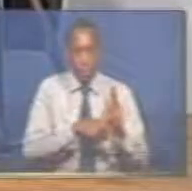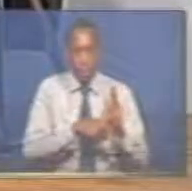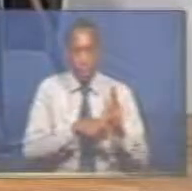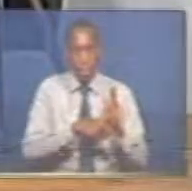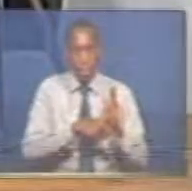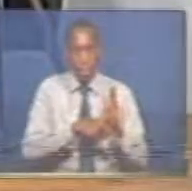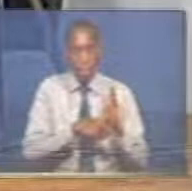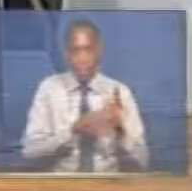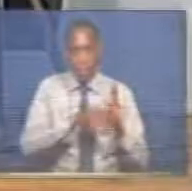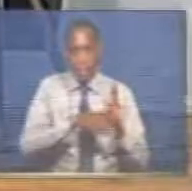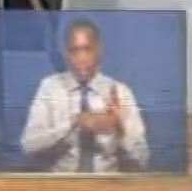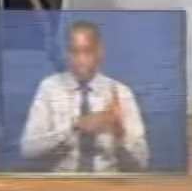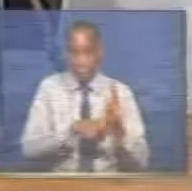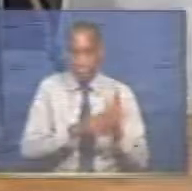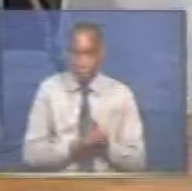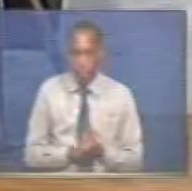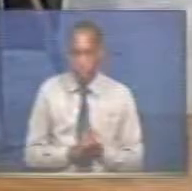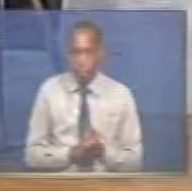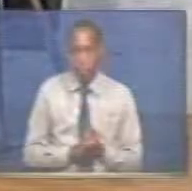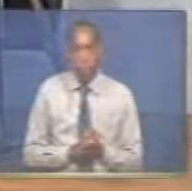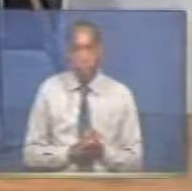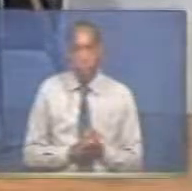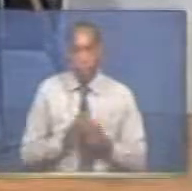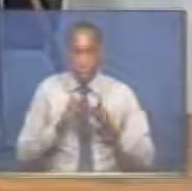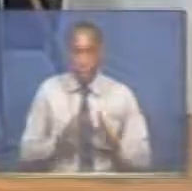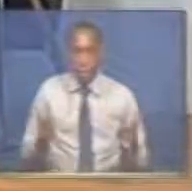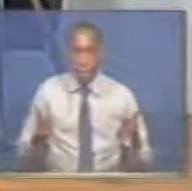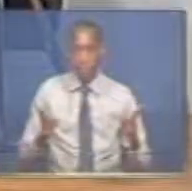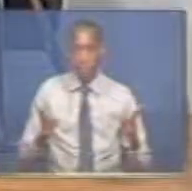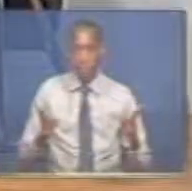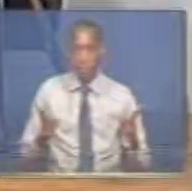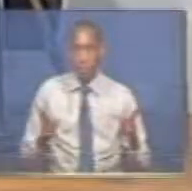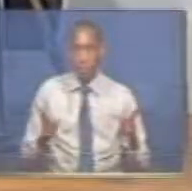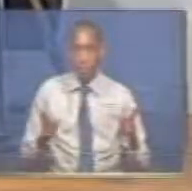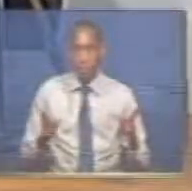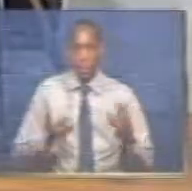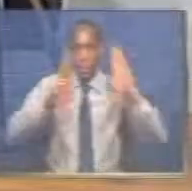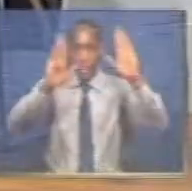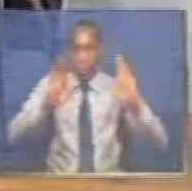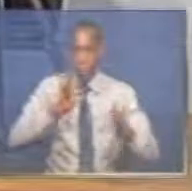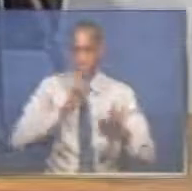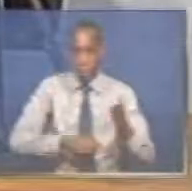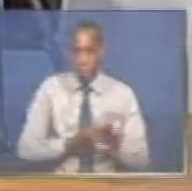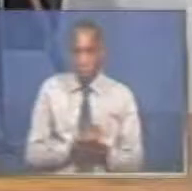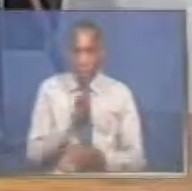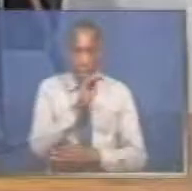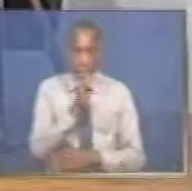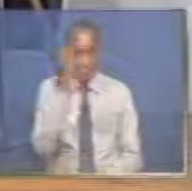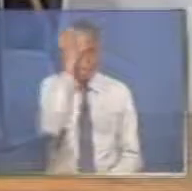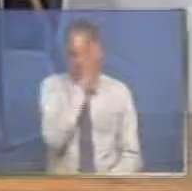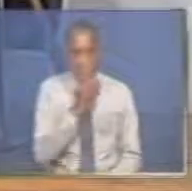that's promoting betting. I'm guessing. but point is. Yeah. I forgot to ask about the Europa